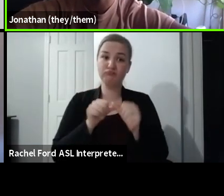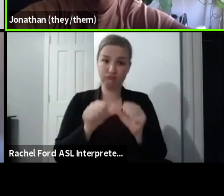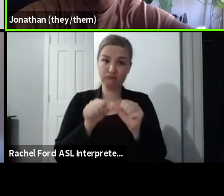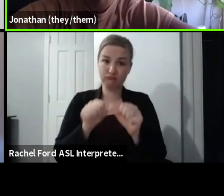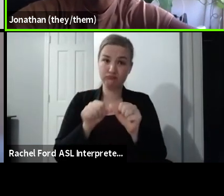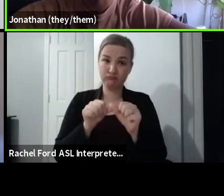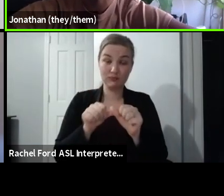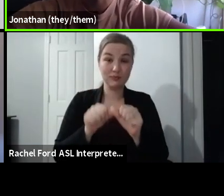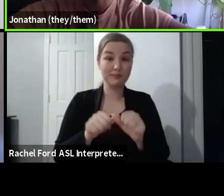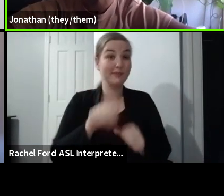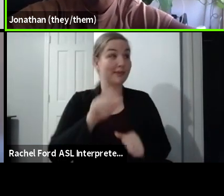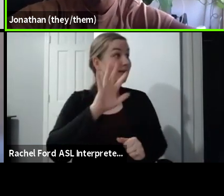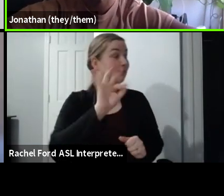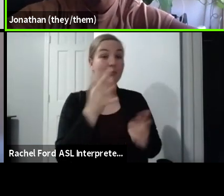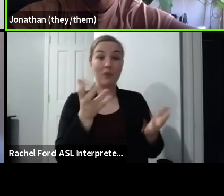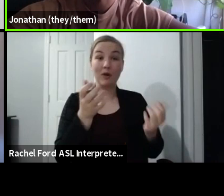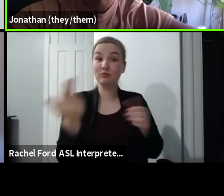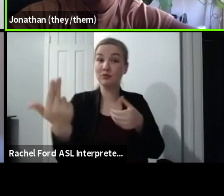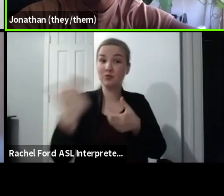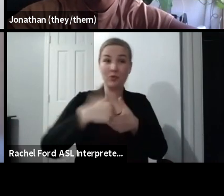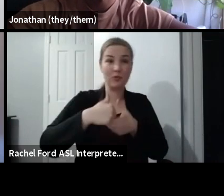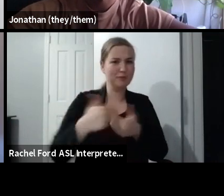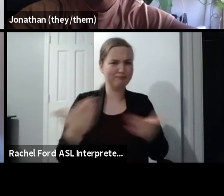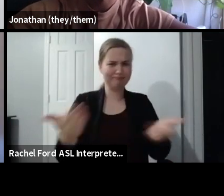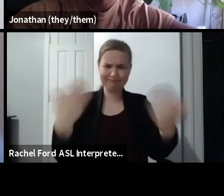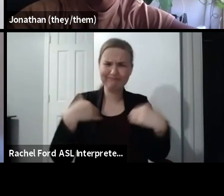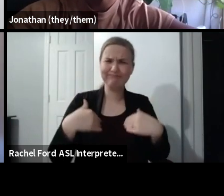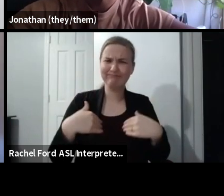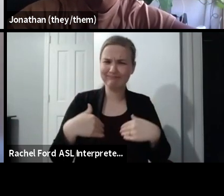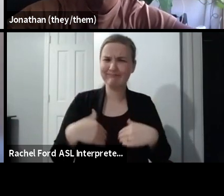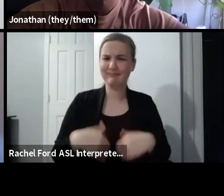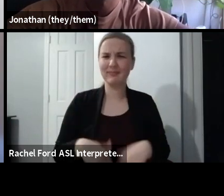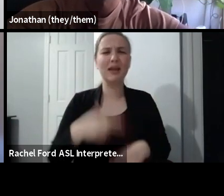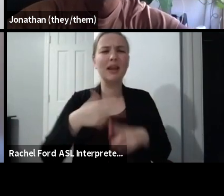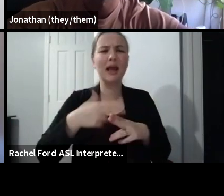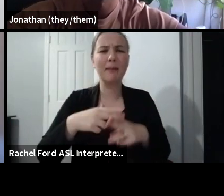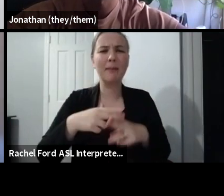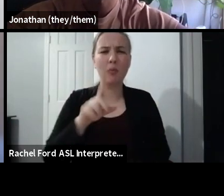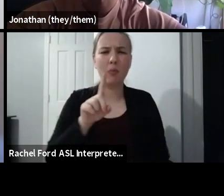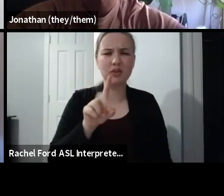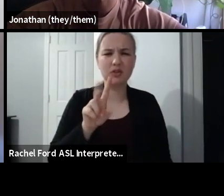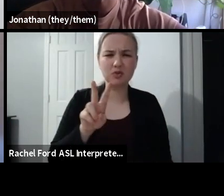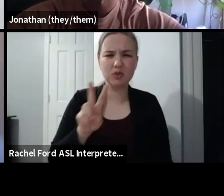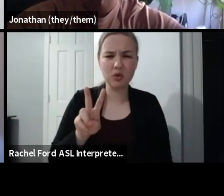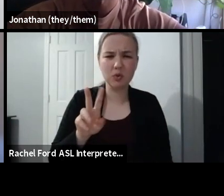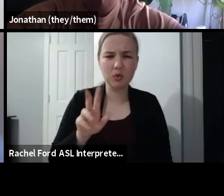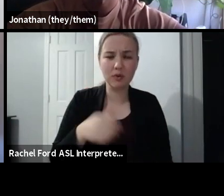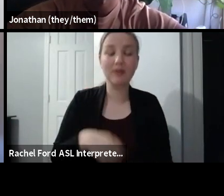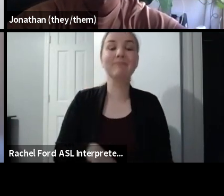to join, you could just come by. What is the name of it? 122cc? Yes.